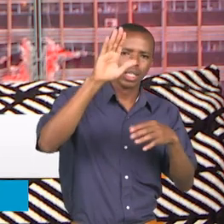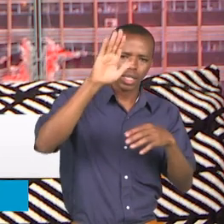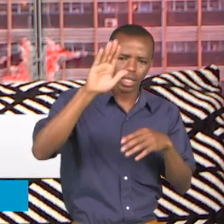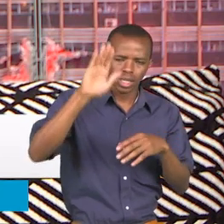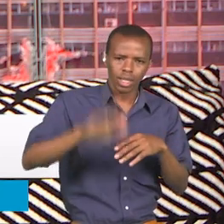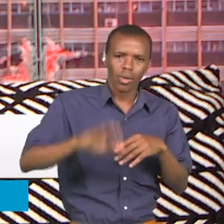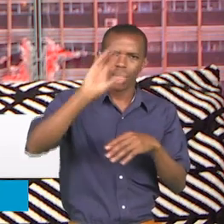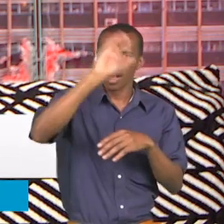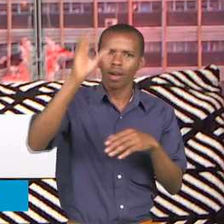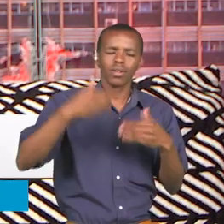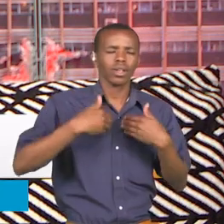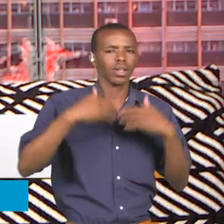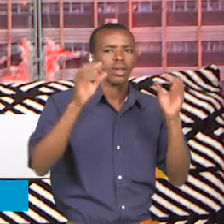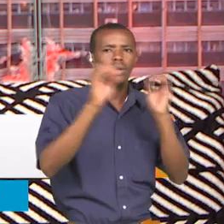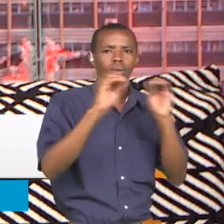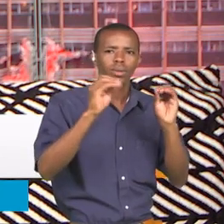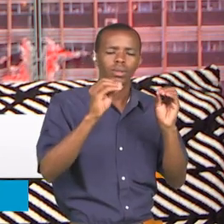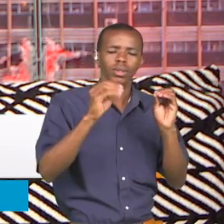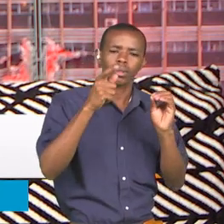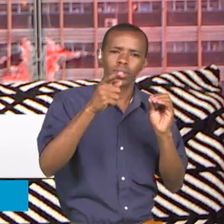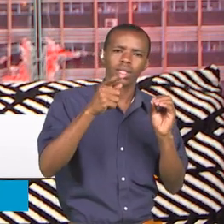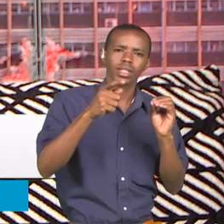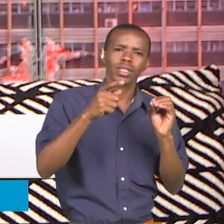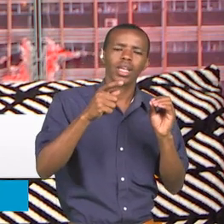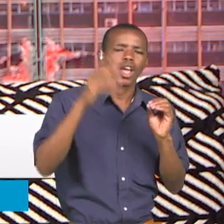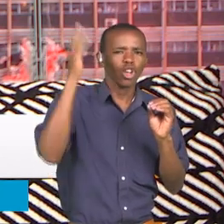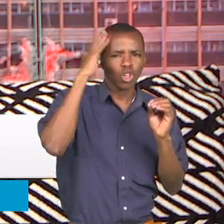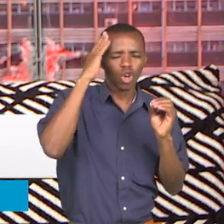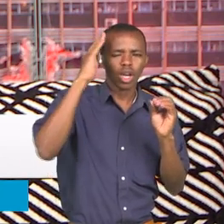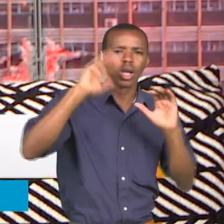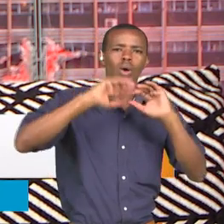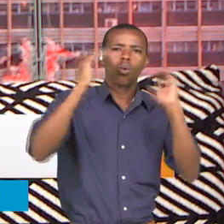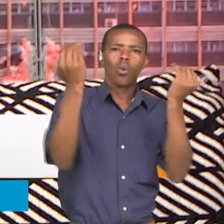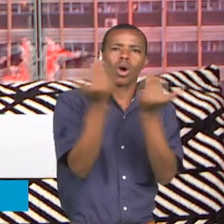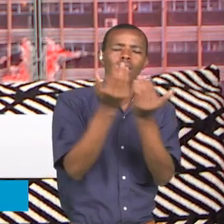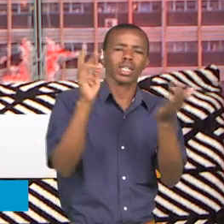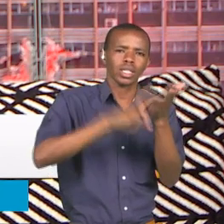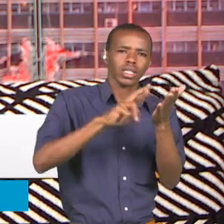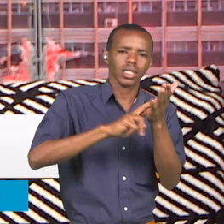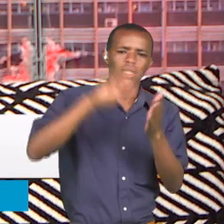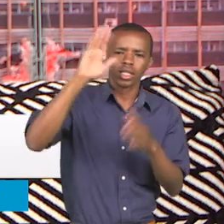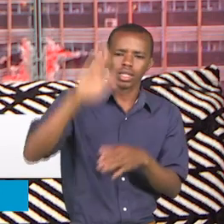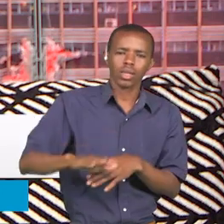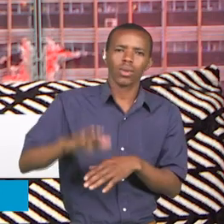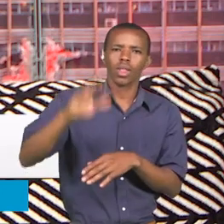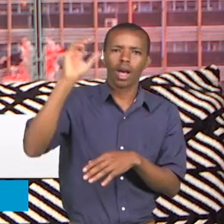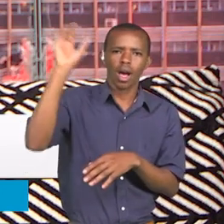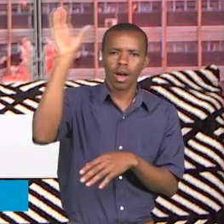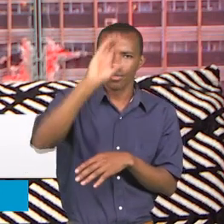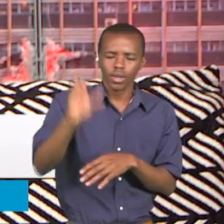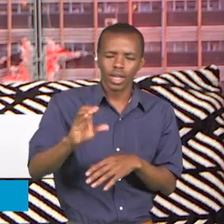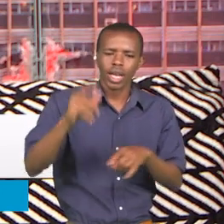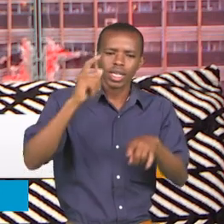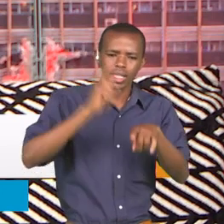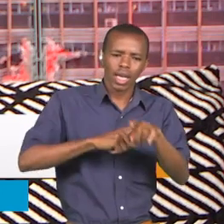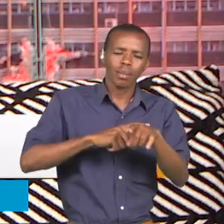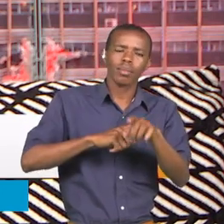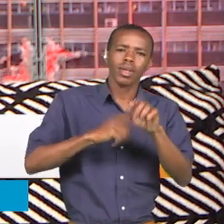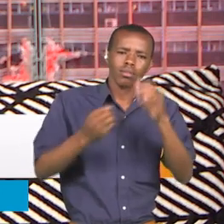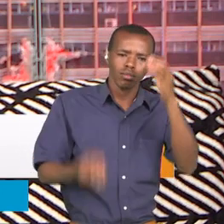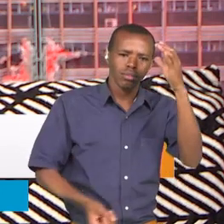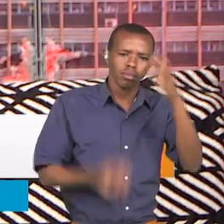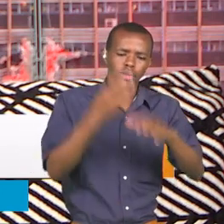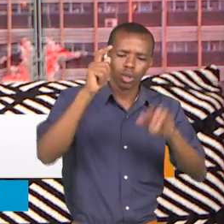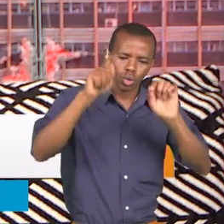it emerged that this is a brand that is well known worldwide, so that it doesn't have to have been registered in South Africa. Mm-hmm. So if you do your FUBA, what is